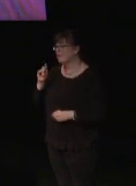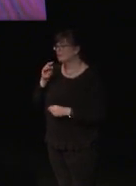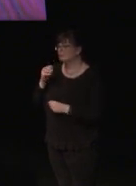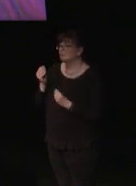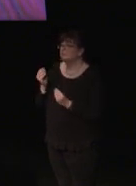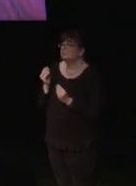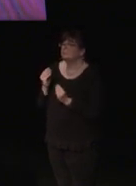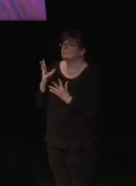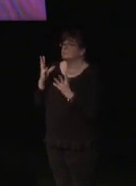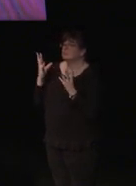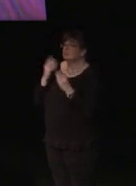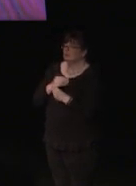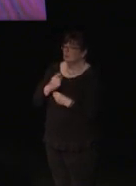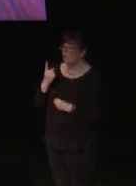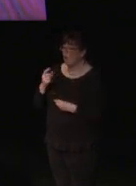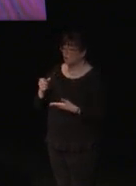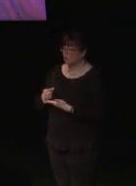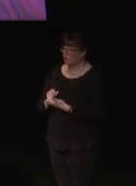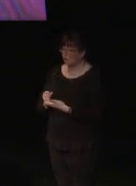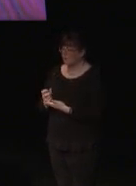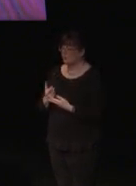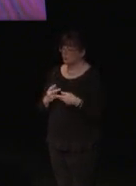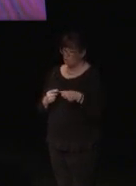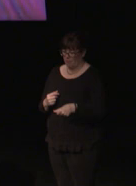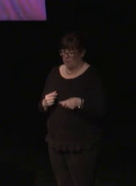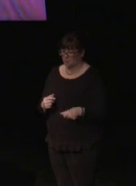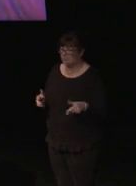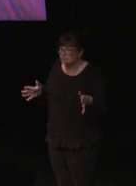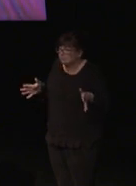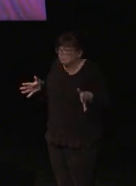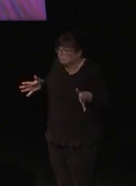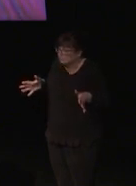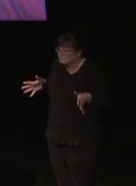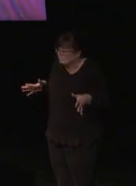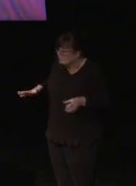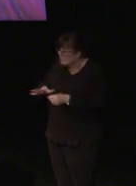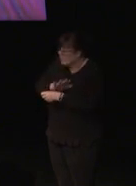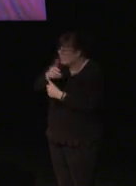One joystick, two buttons. It's the whole game. You know,